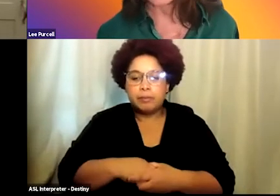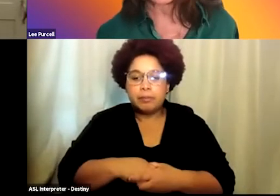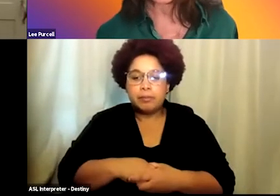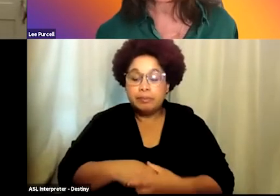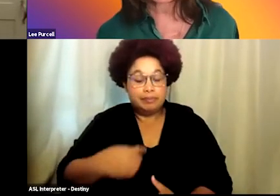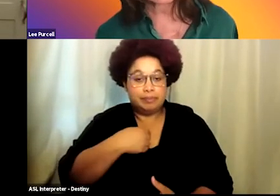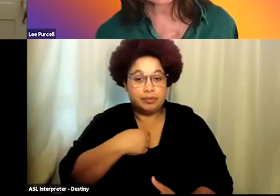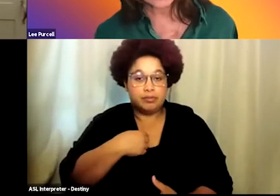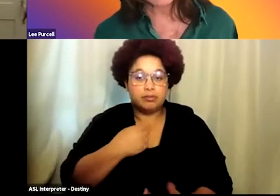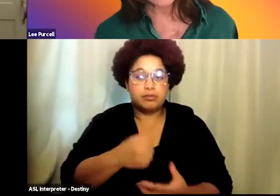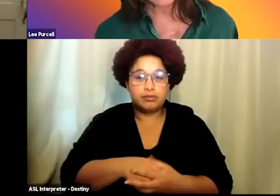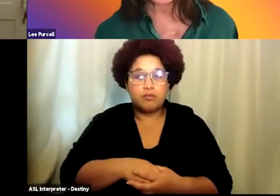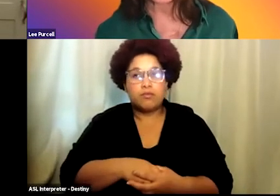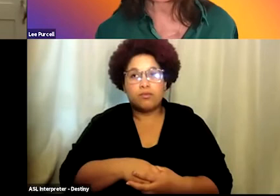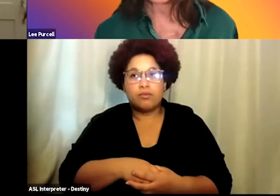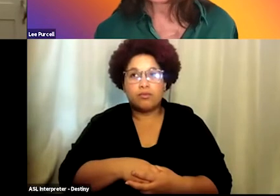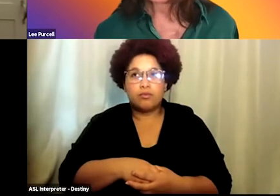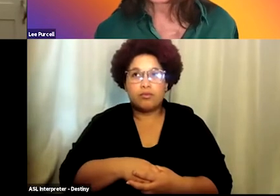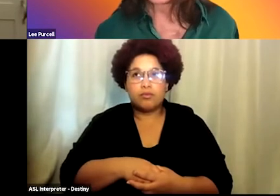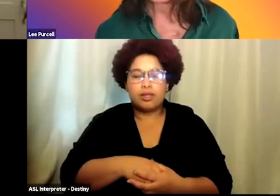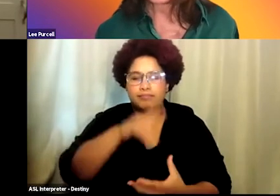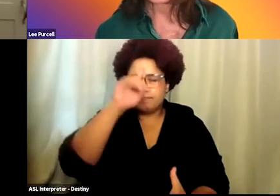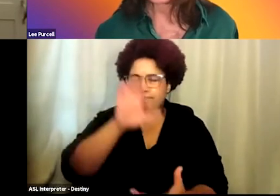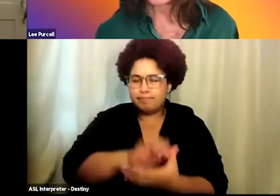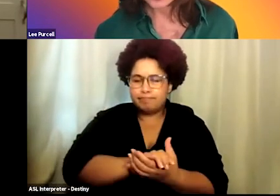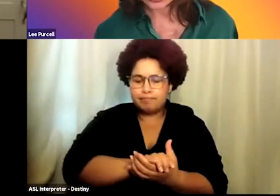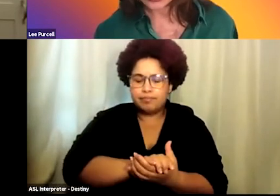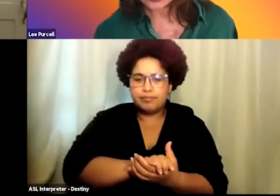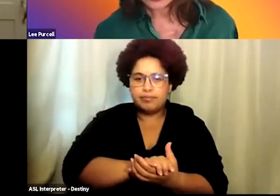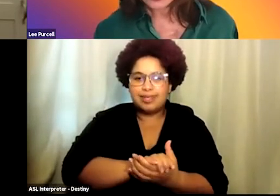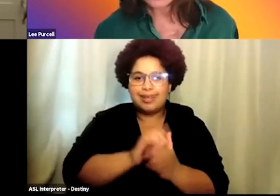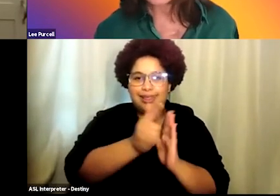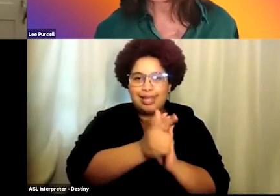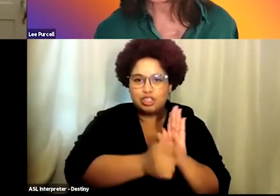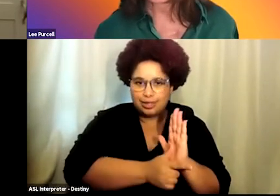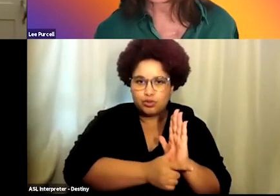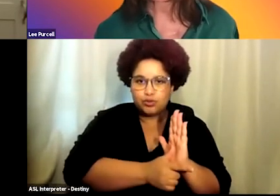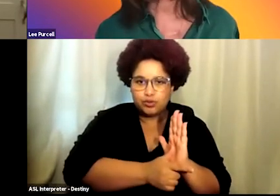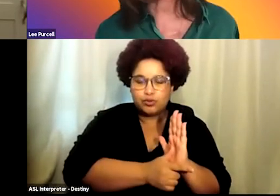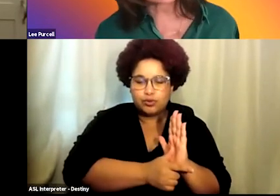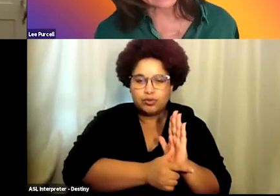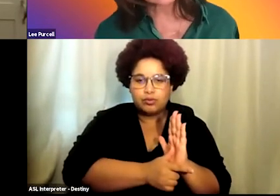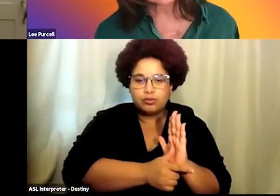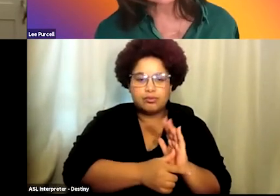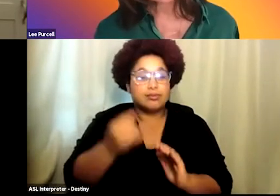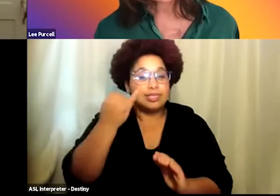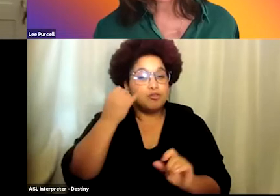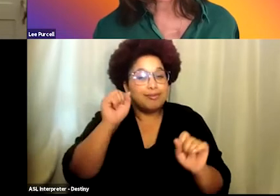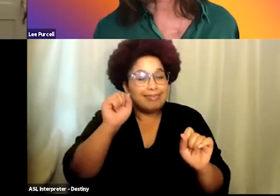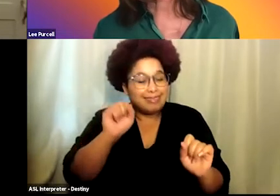been a very firm believer in a legislature. And I think if we can get